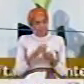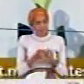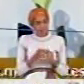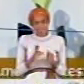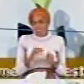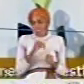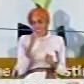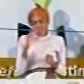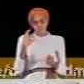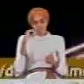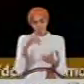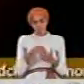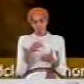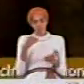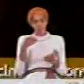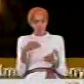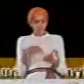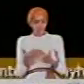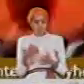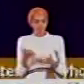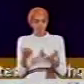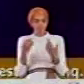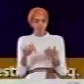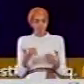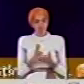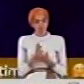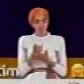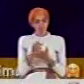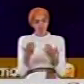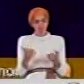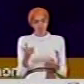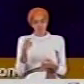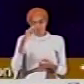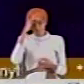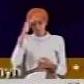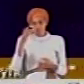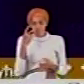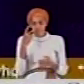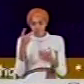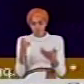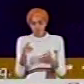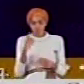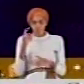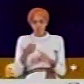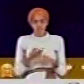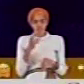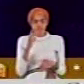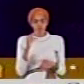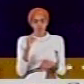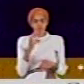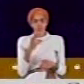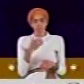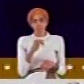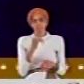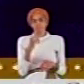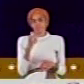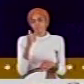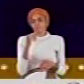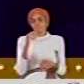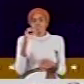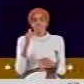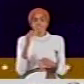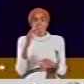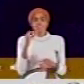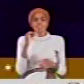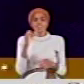comes on your screen now. The man you see on your screen from Umuahia, Abia State. He